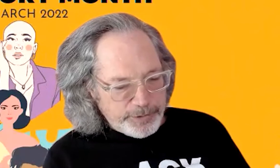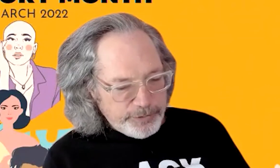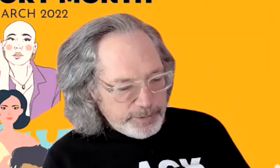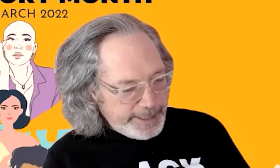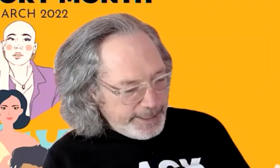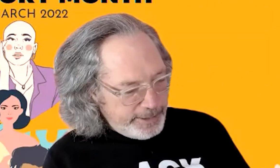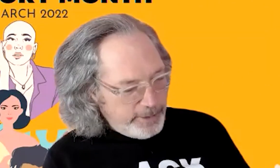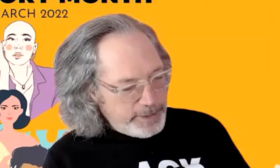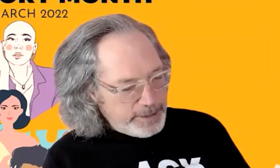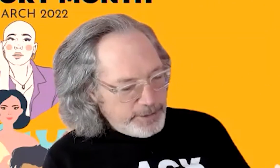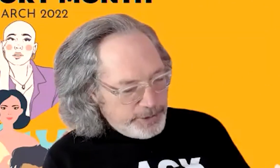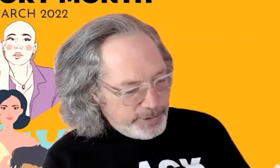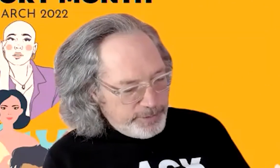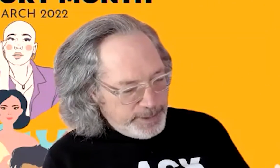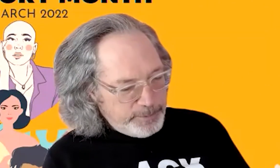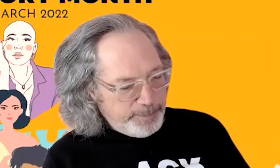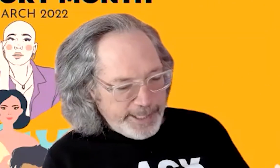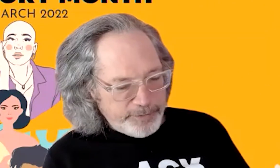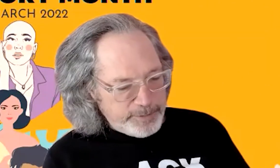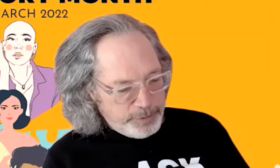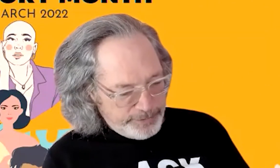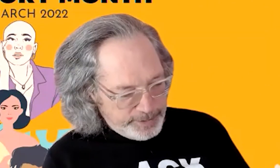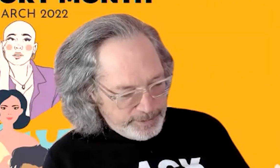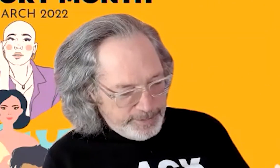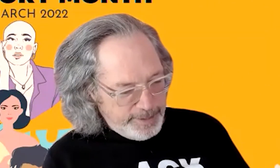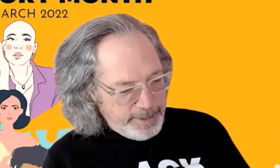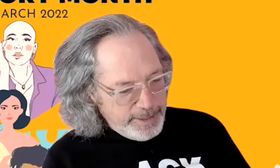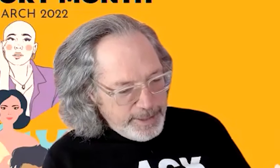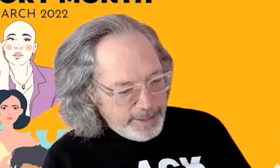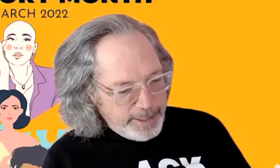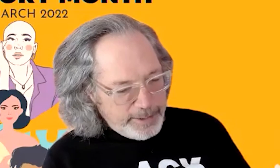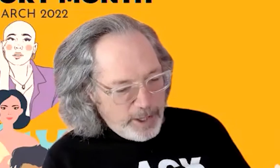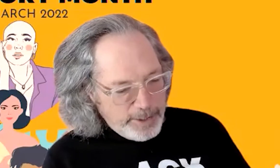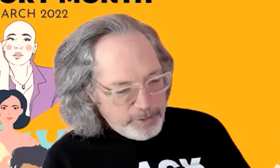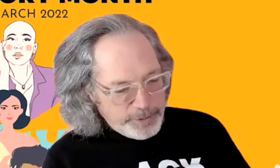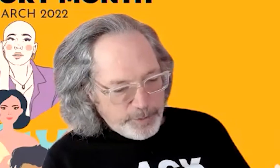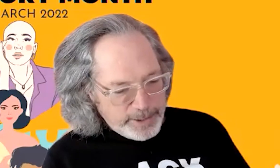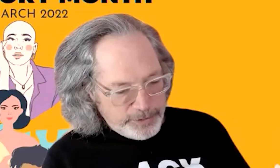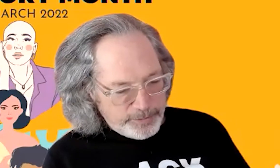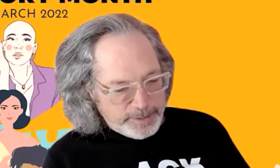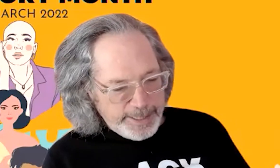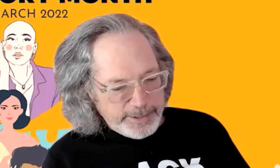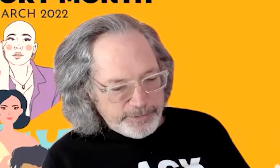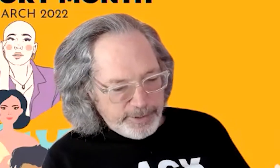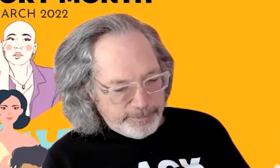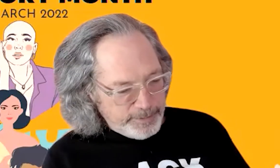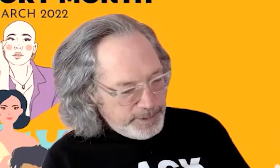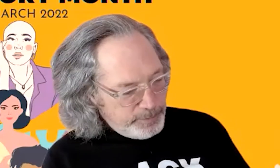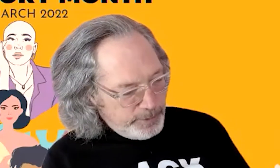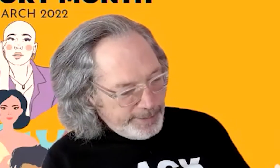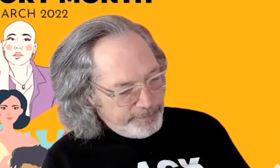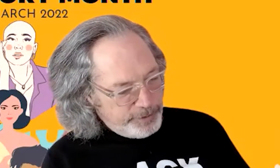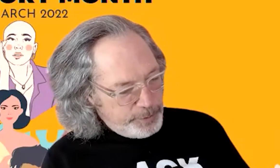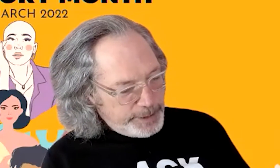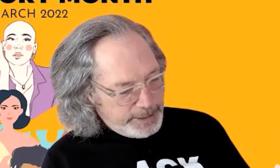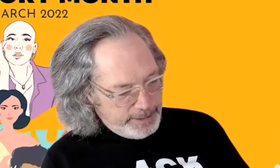the traditional land of the indigenous people, past and present, and honor with gratitude the land itself and the people